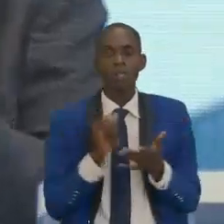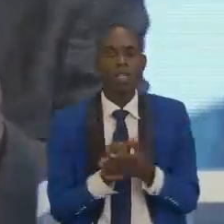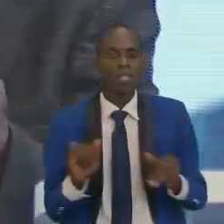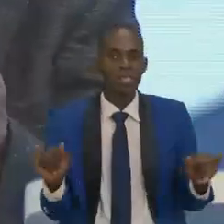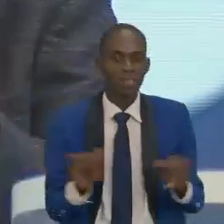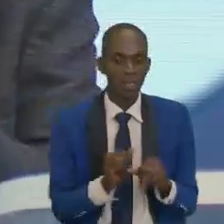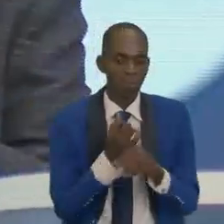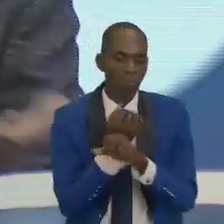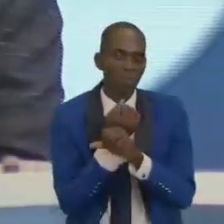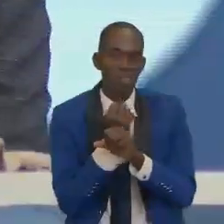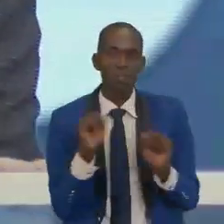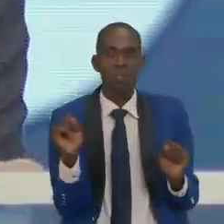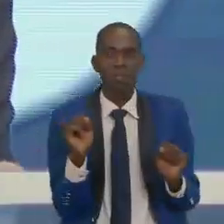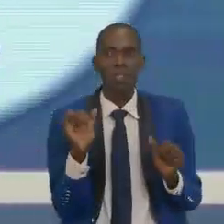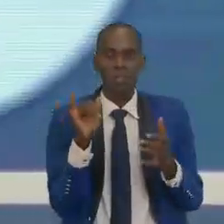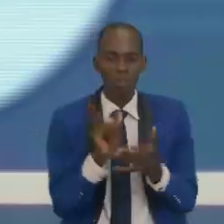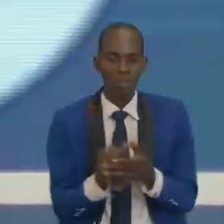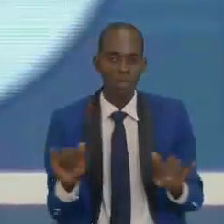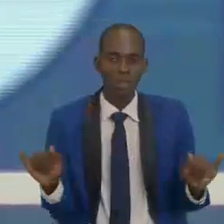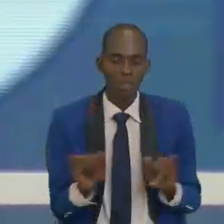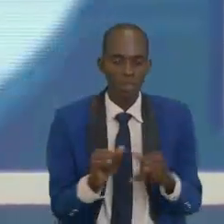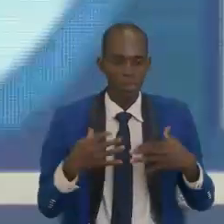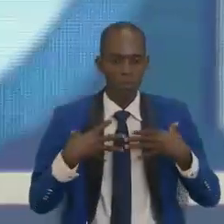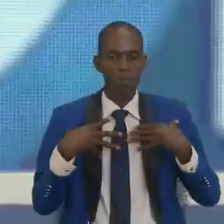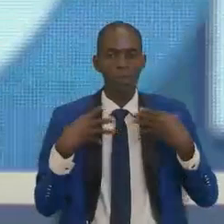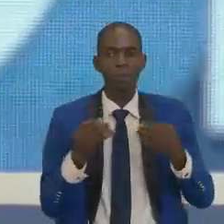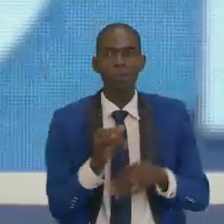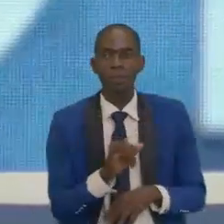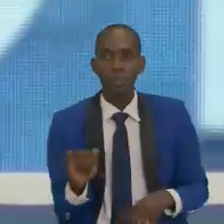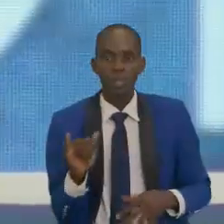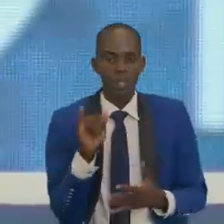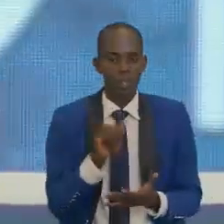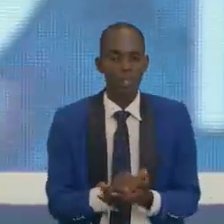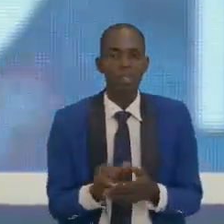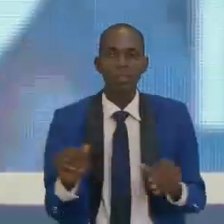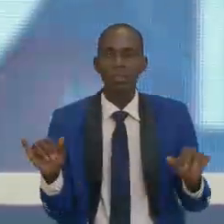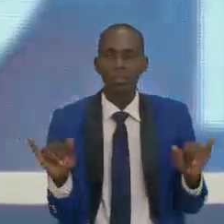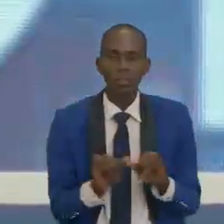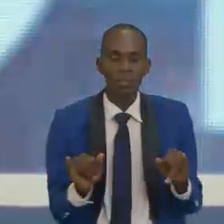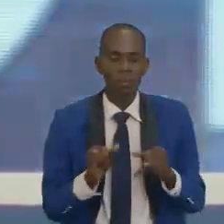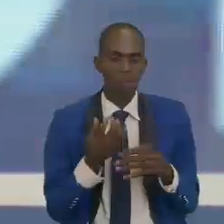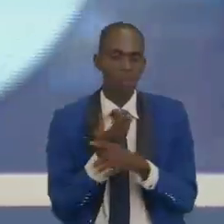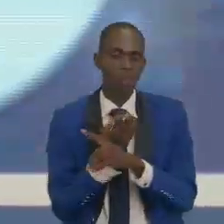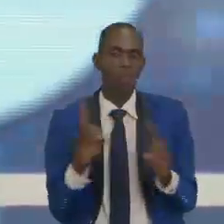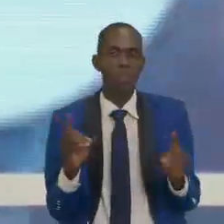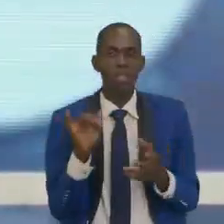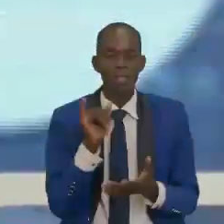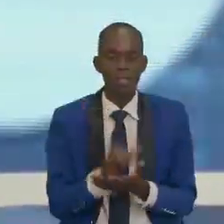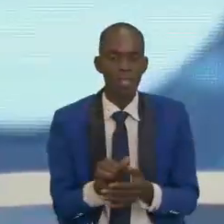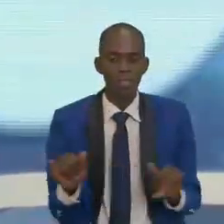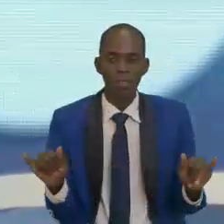salvation, that same healing, that same deliverance, that same